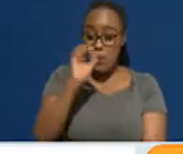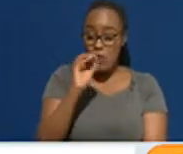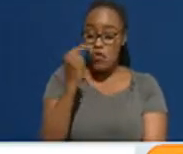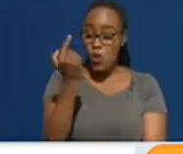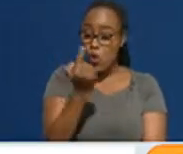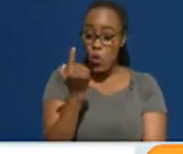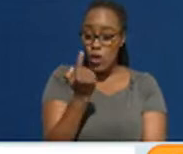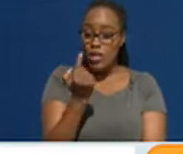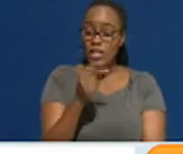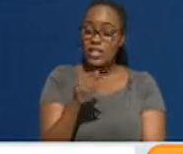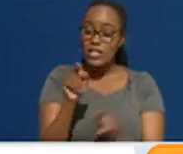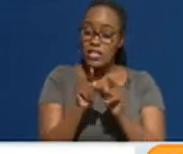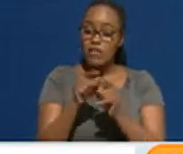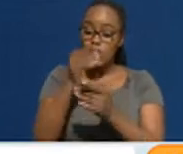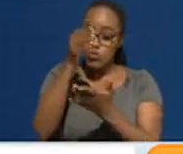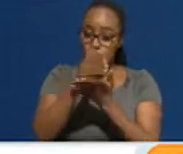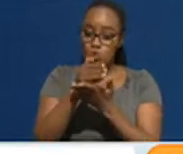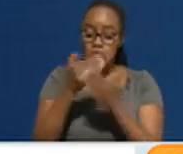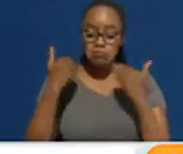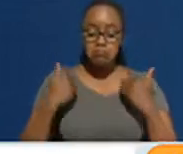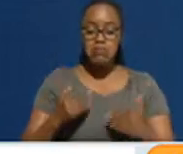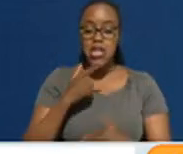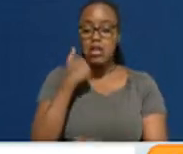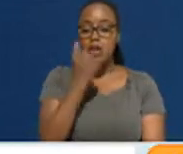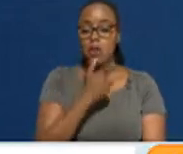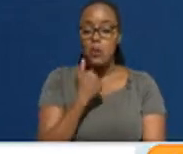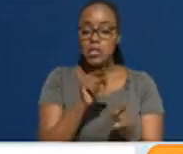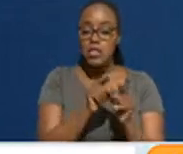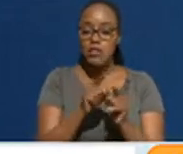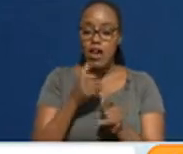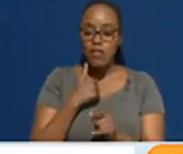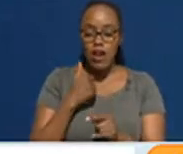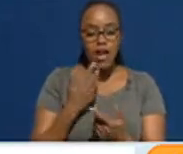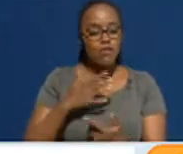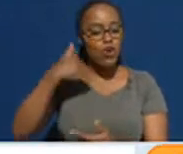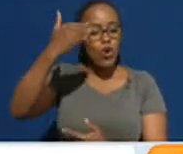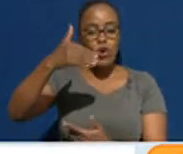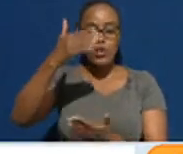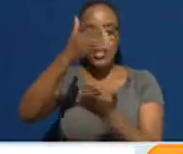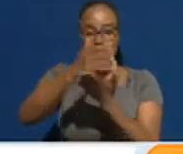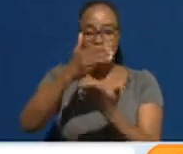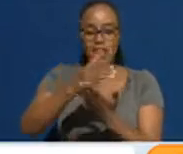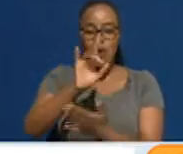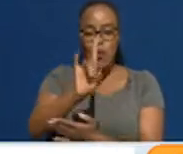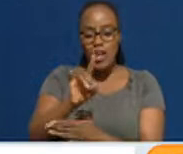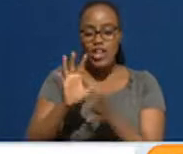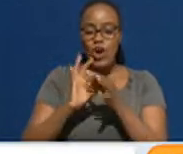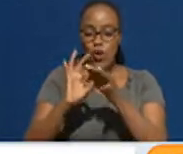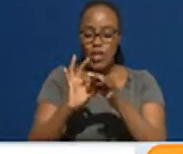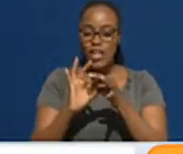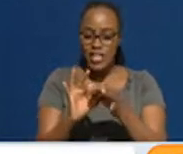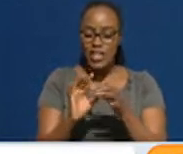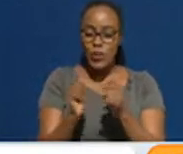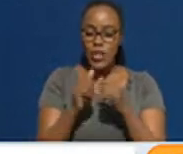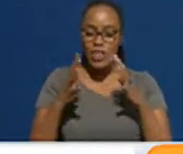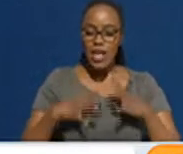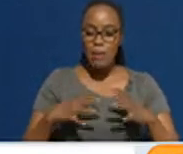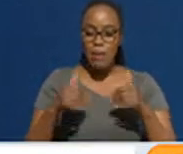always stayed true to who I am. I've kept it real. And I think that is what connected with the